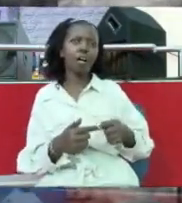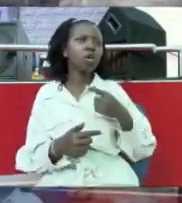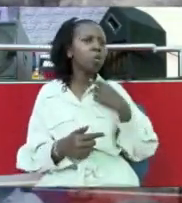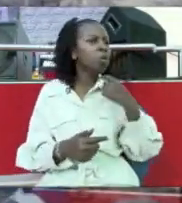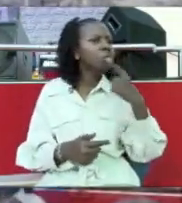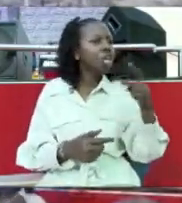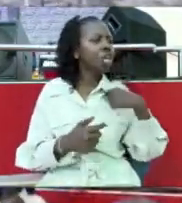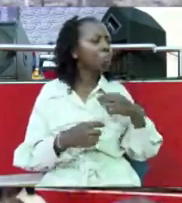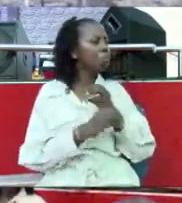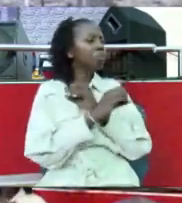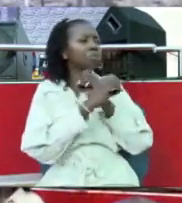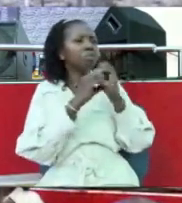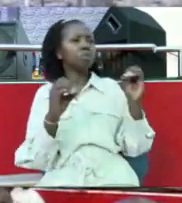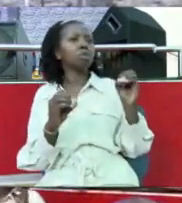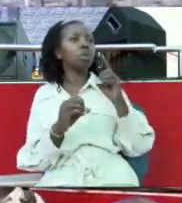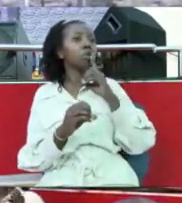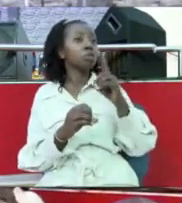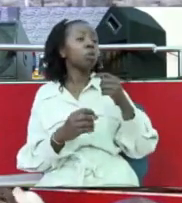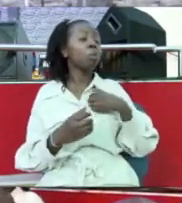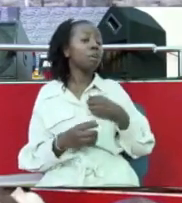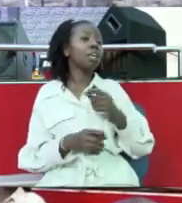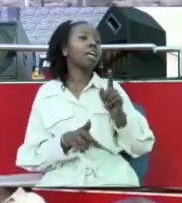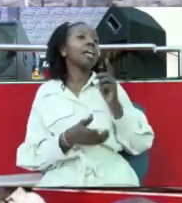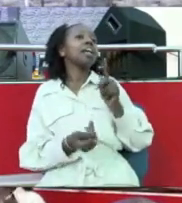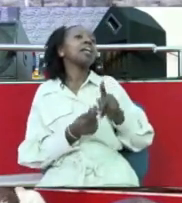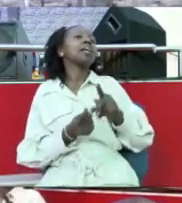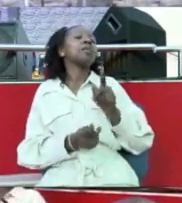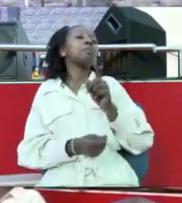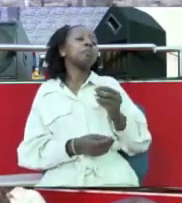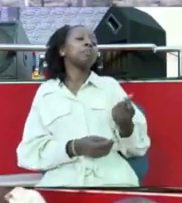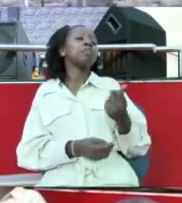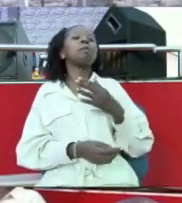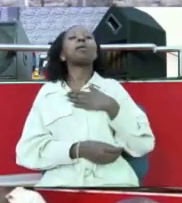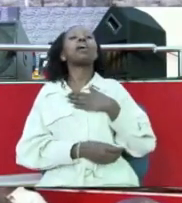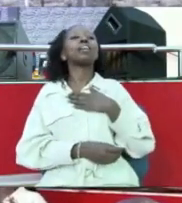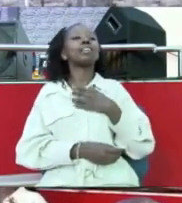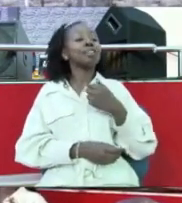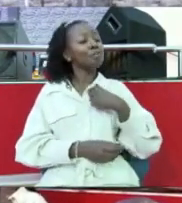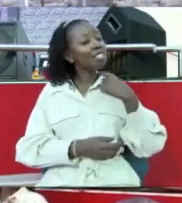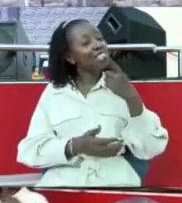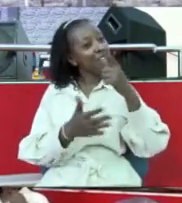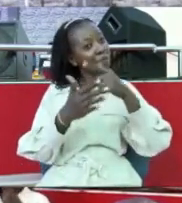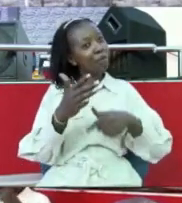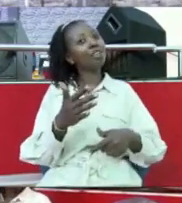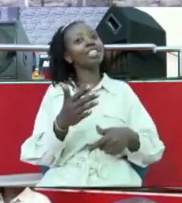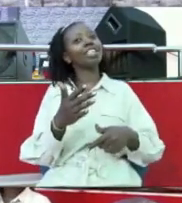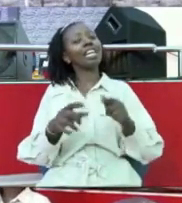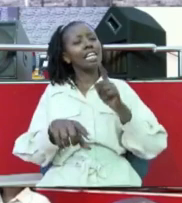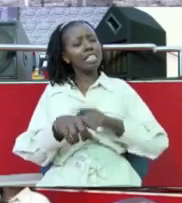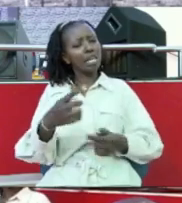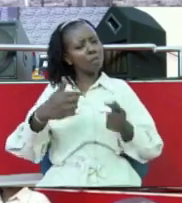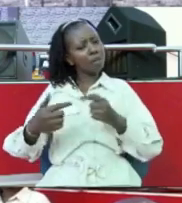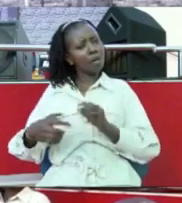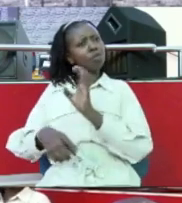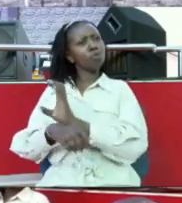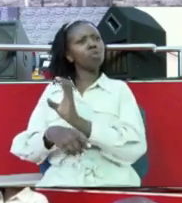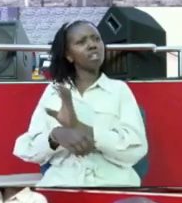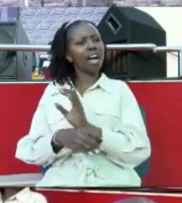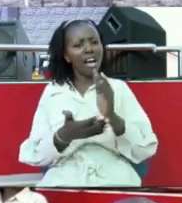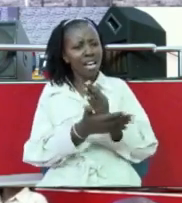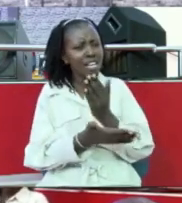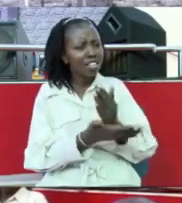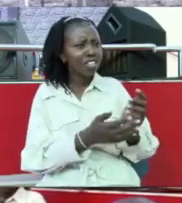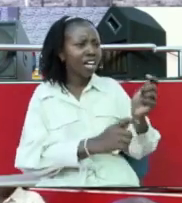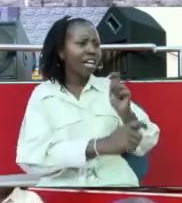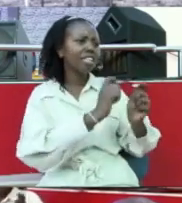me. Haujaniambia. So I'll keep my money. Nitaweka pesa yangu tu. What I'm saying is that when you come to church, unapokuja kanisani, share your